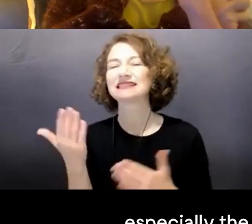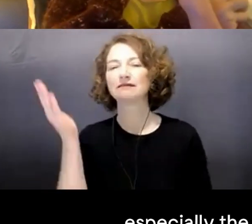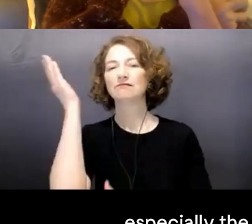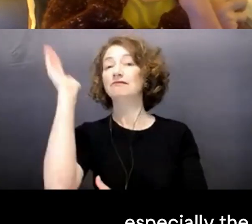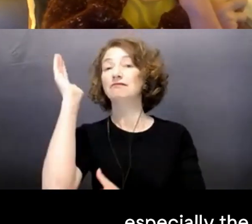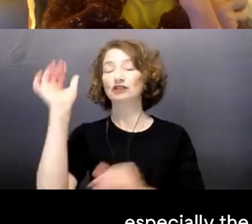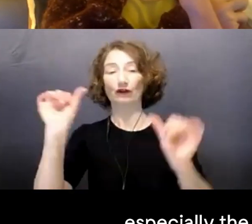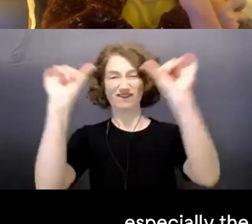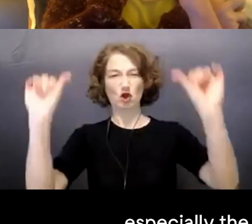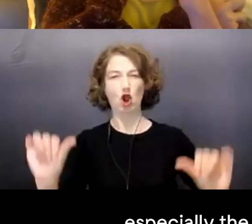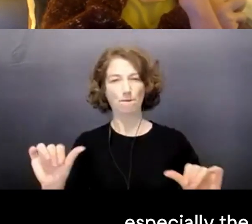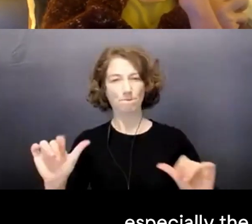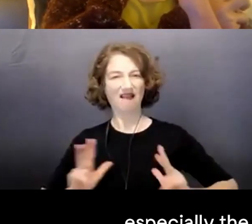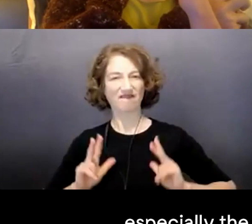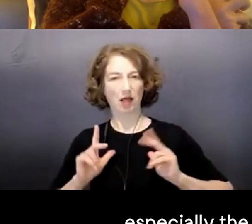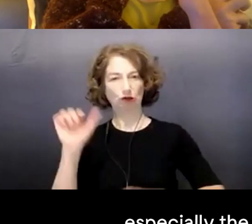like